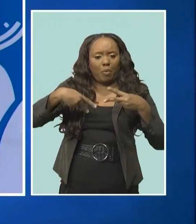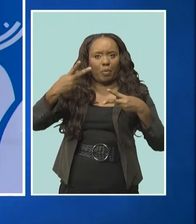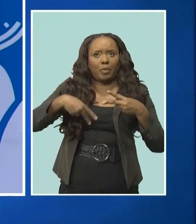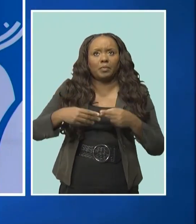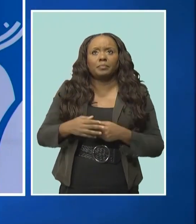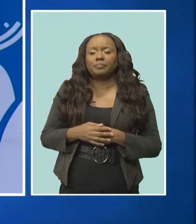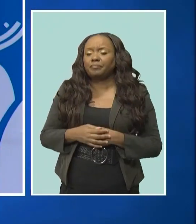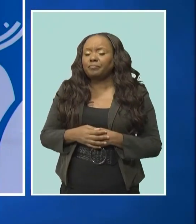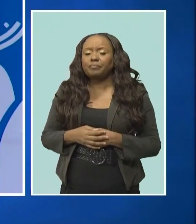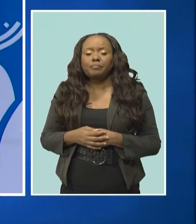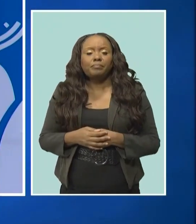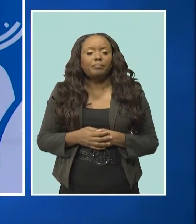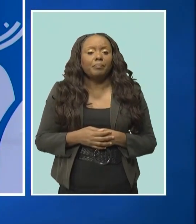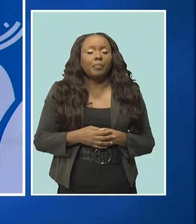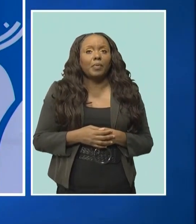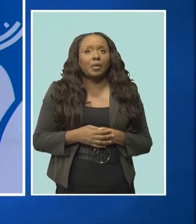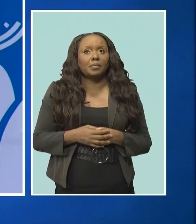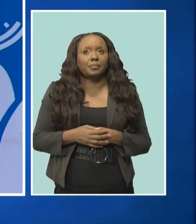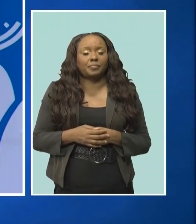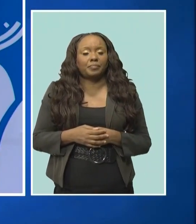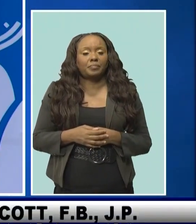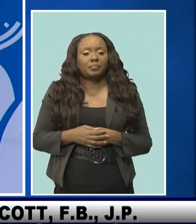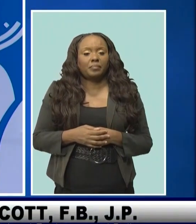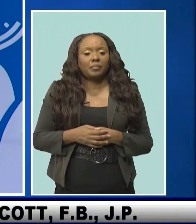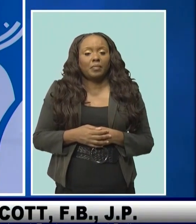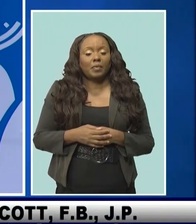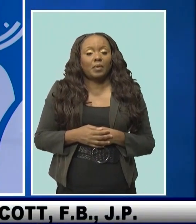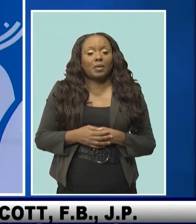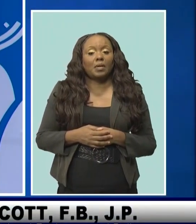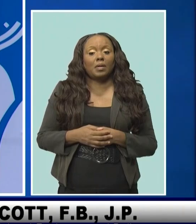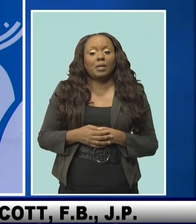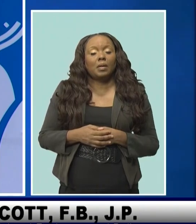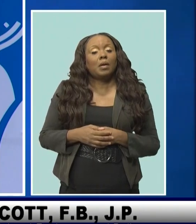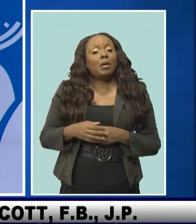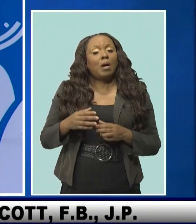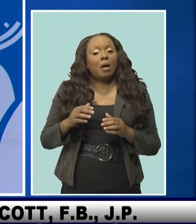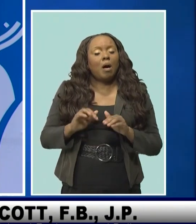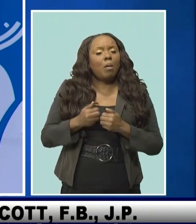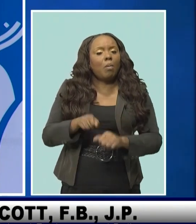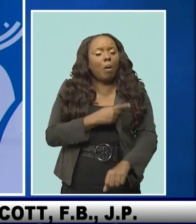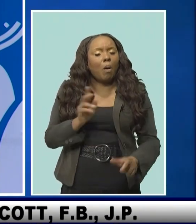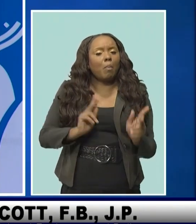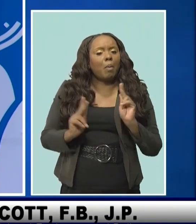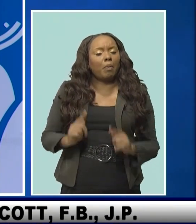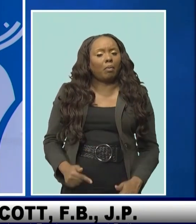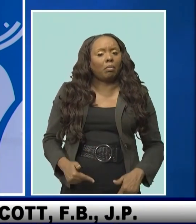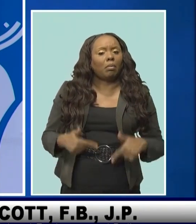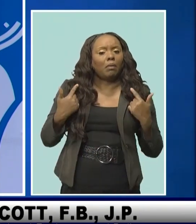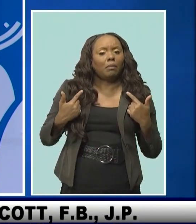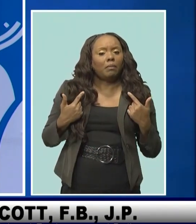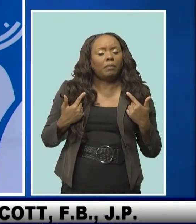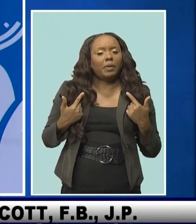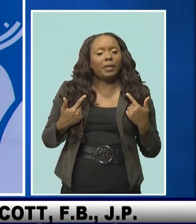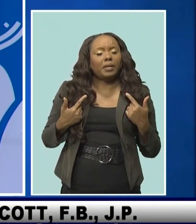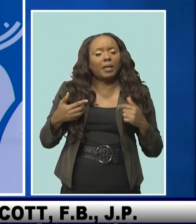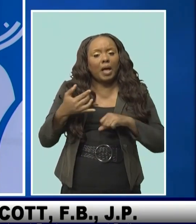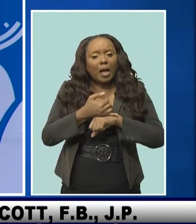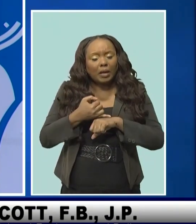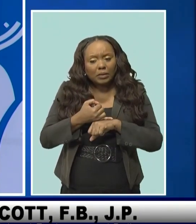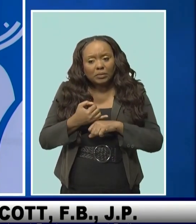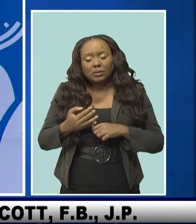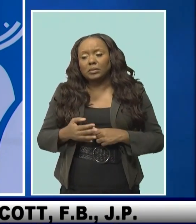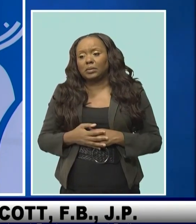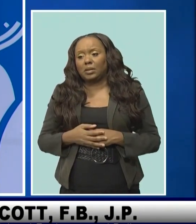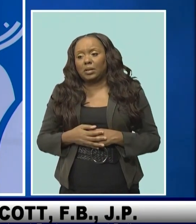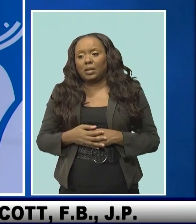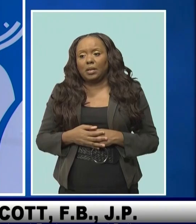life expectancy in SIDS is in line with the global averages, differences between SIDS countries vary by as much as 20